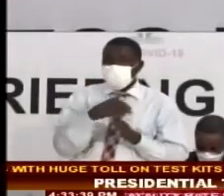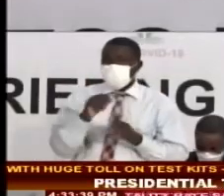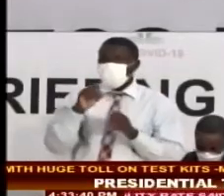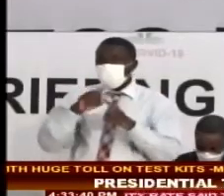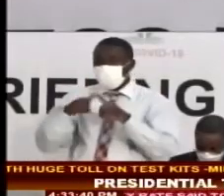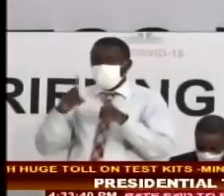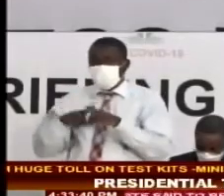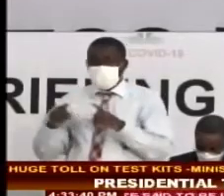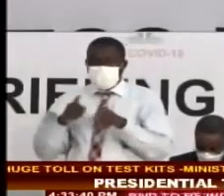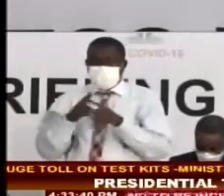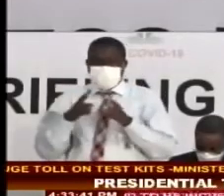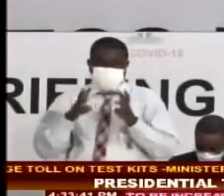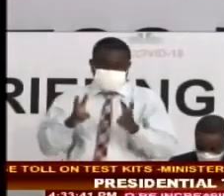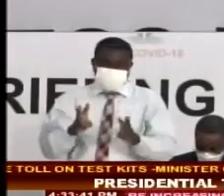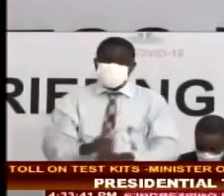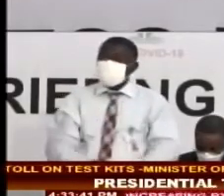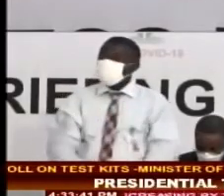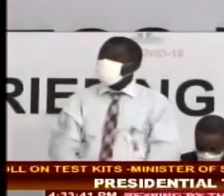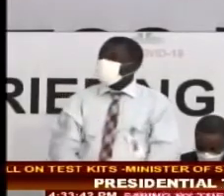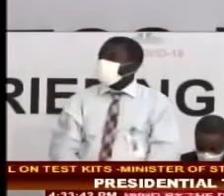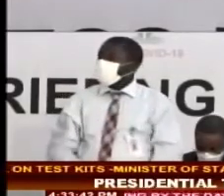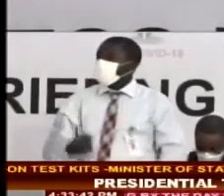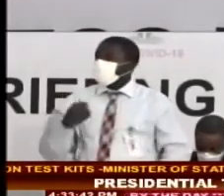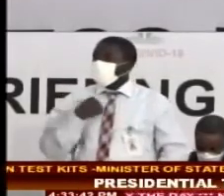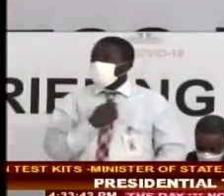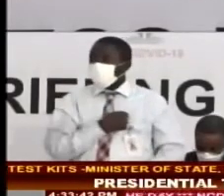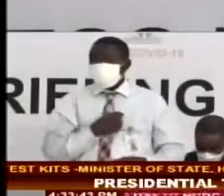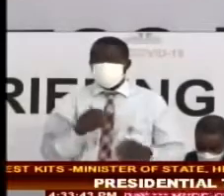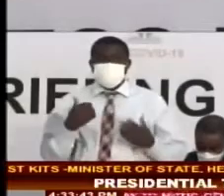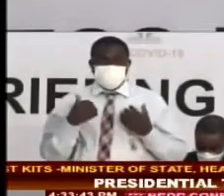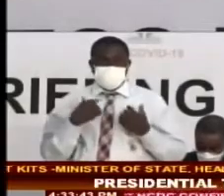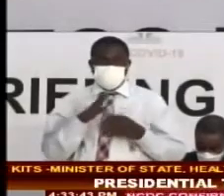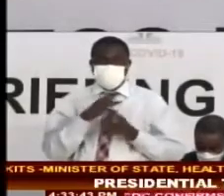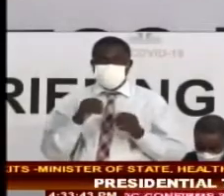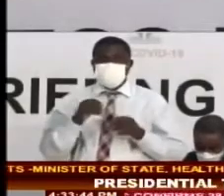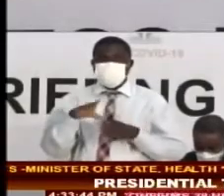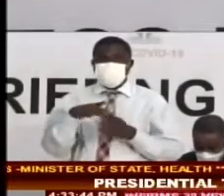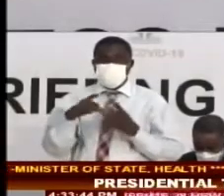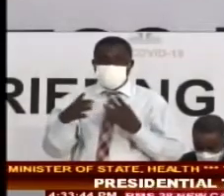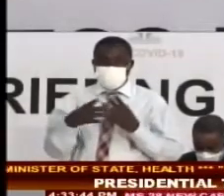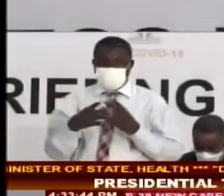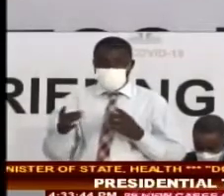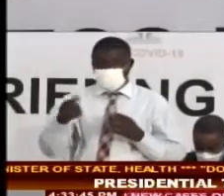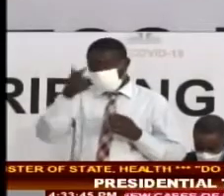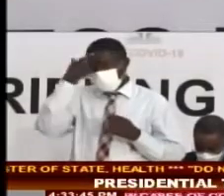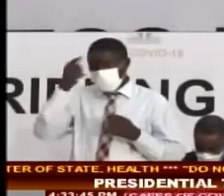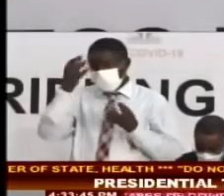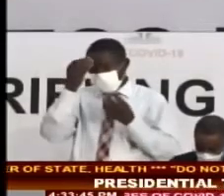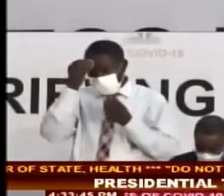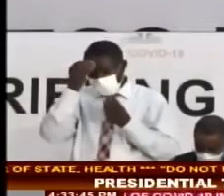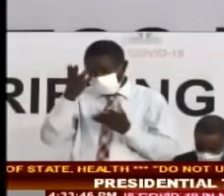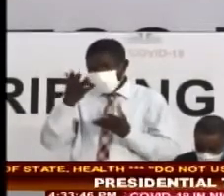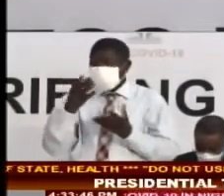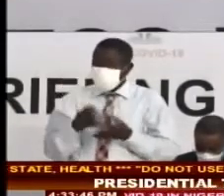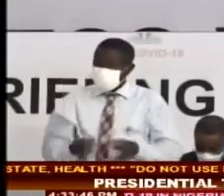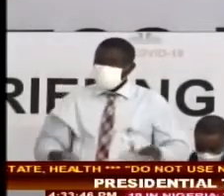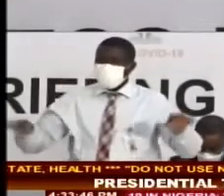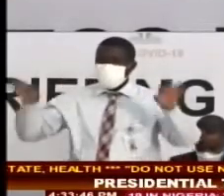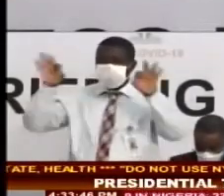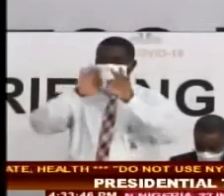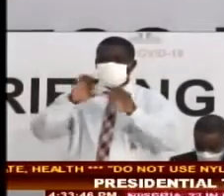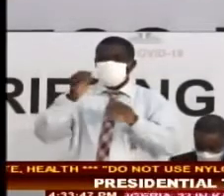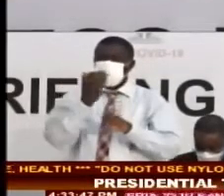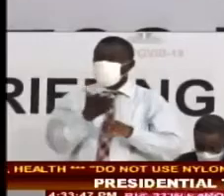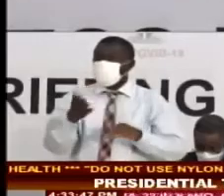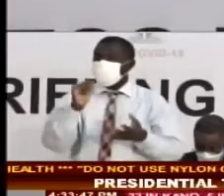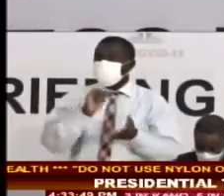media. We have no choice, since information remains the most potent tool that can